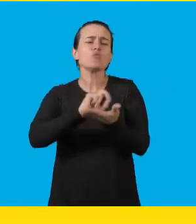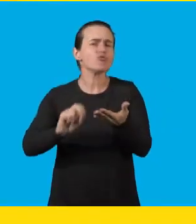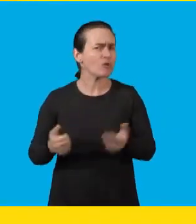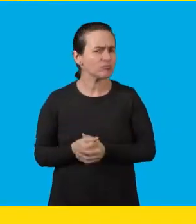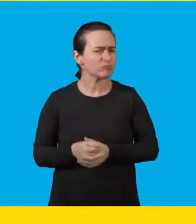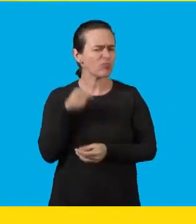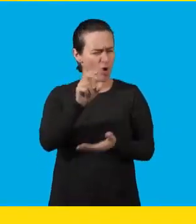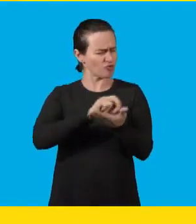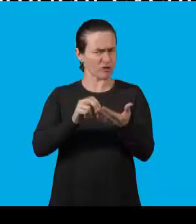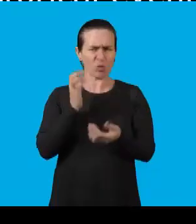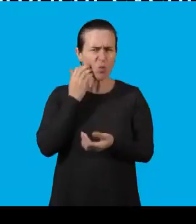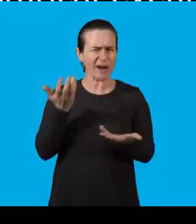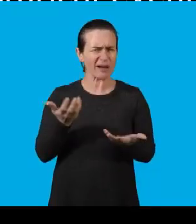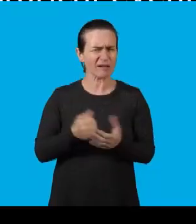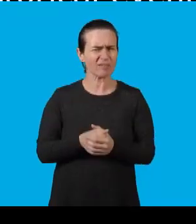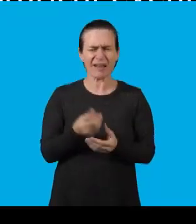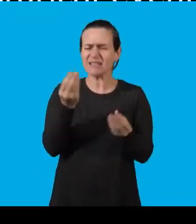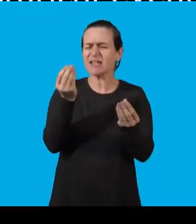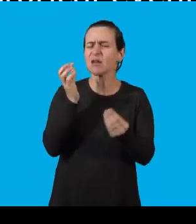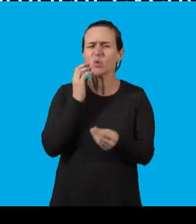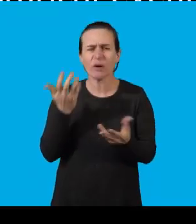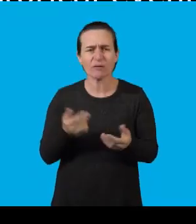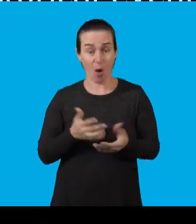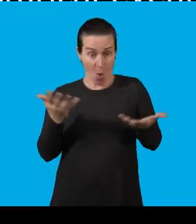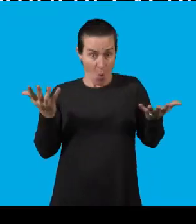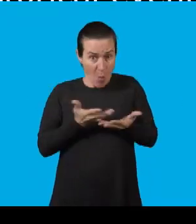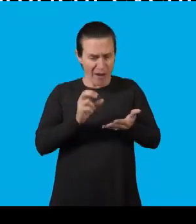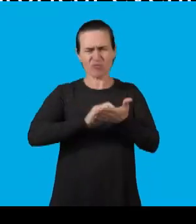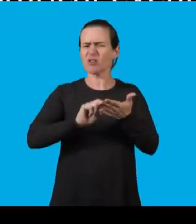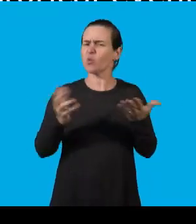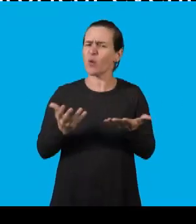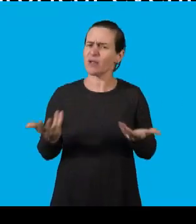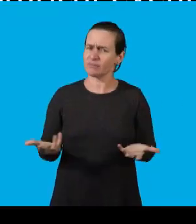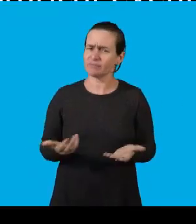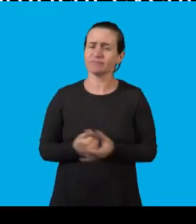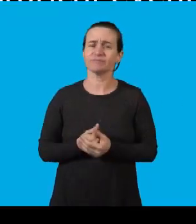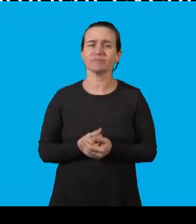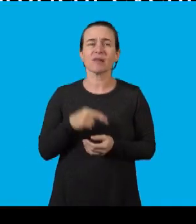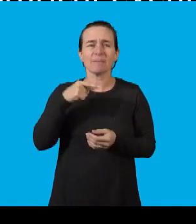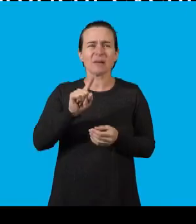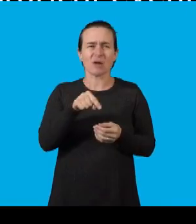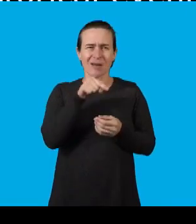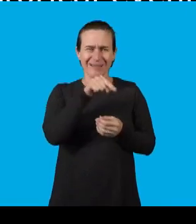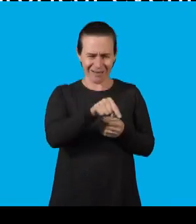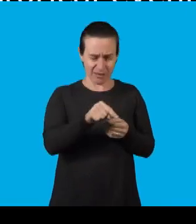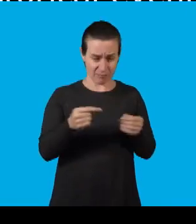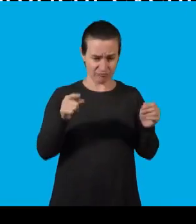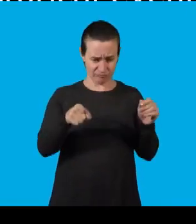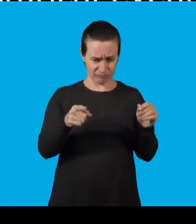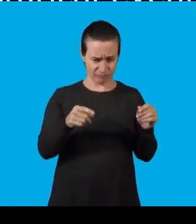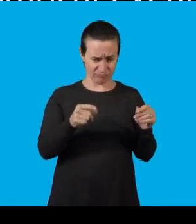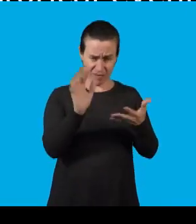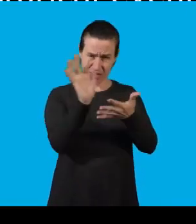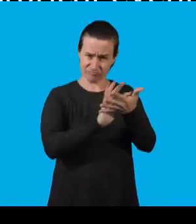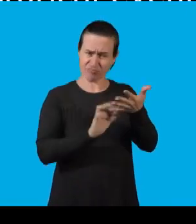source, when was it written. So it's the author, the date, where was it written, and then the description of the source.